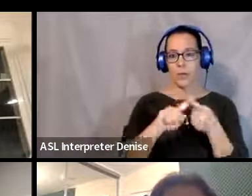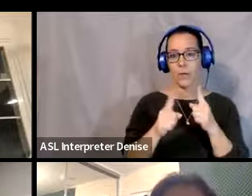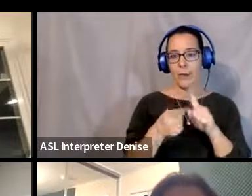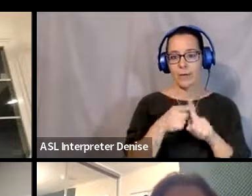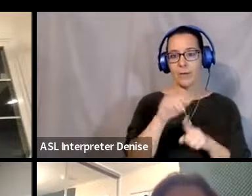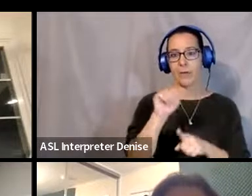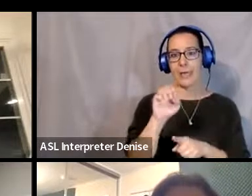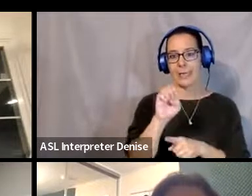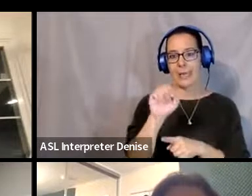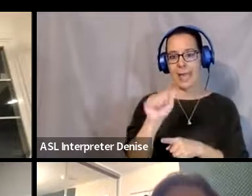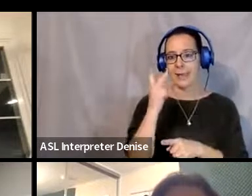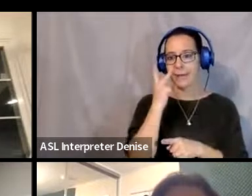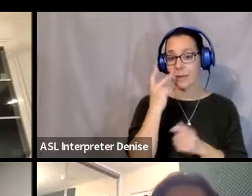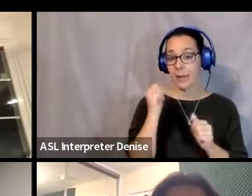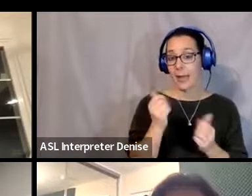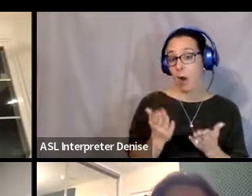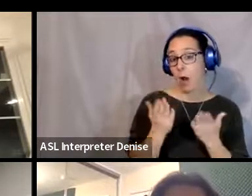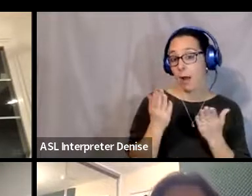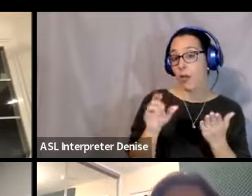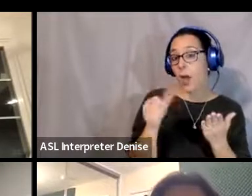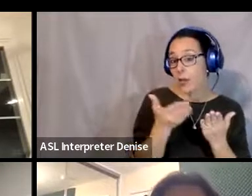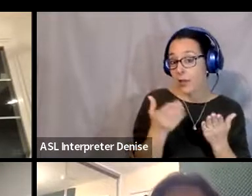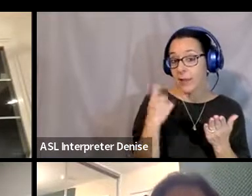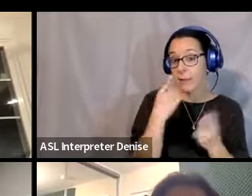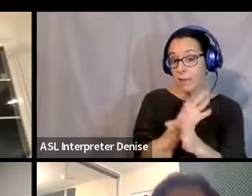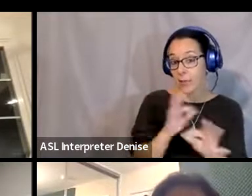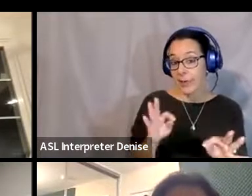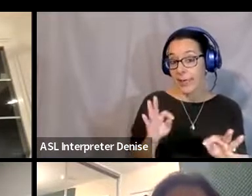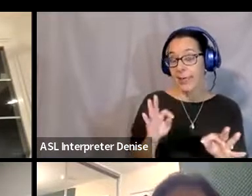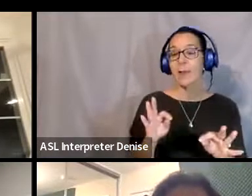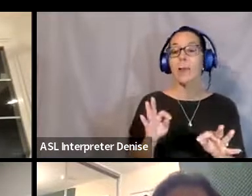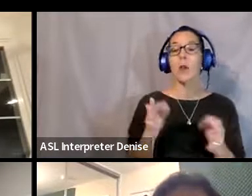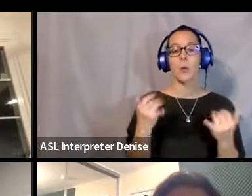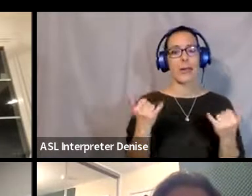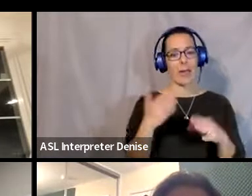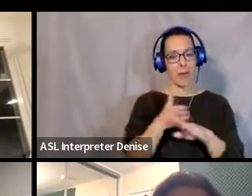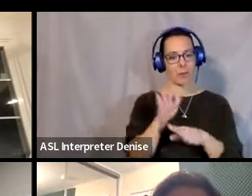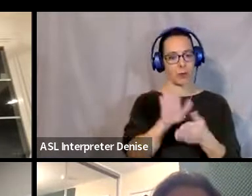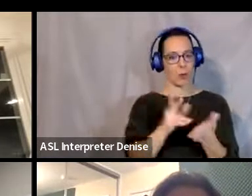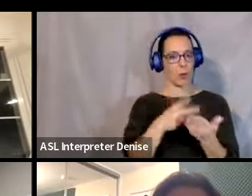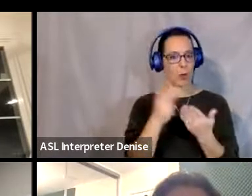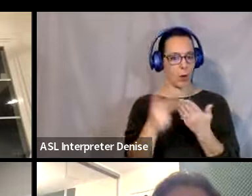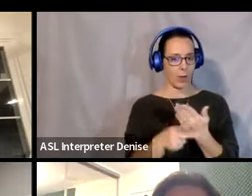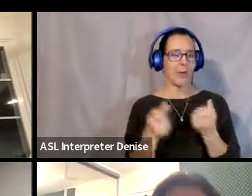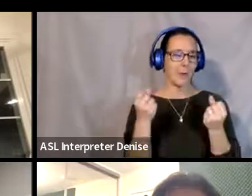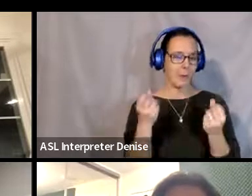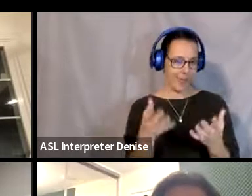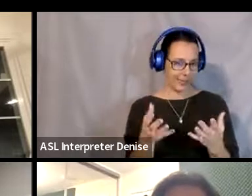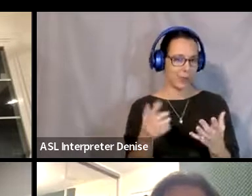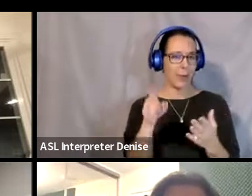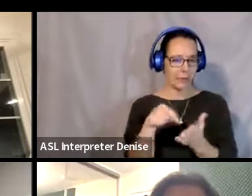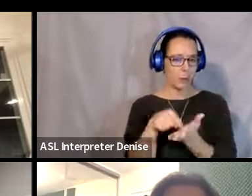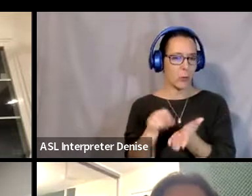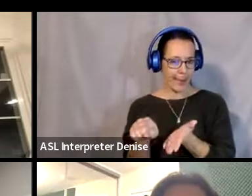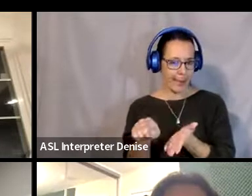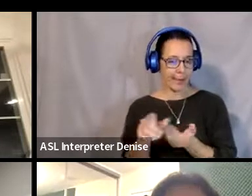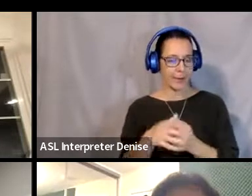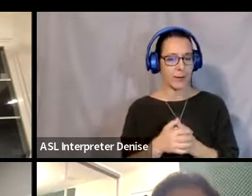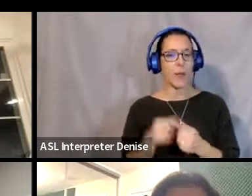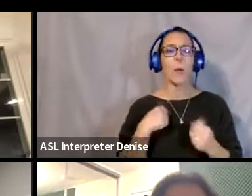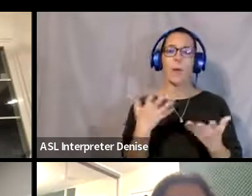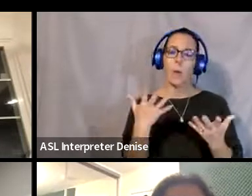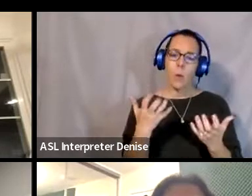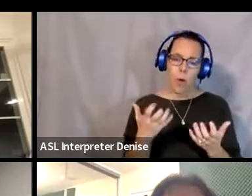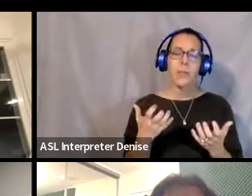can offer free for students. Right now, a lot of our after school programs are fee based, and we want to really switch